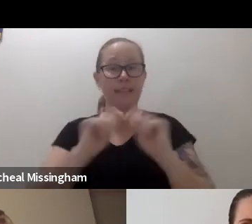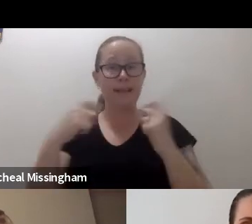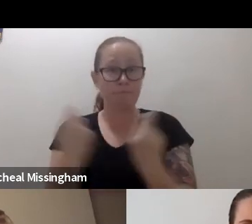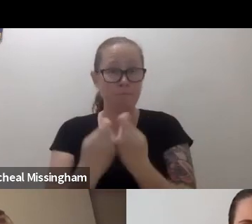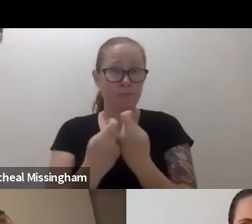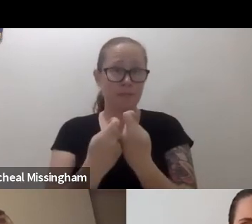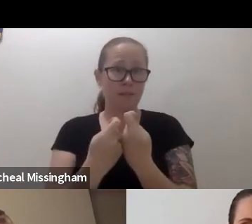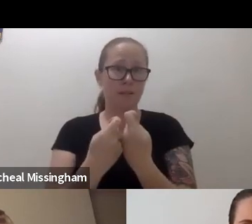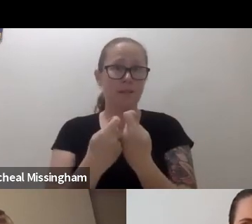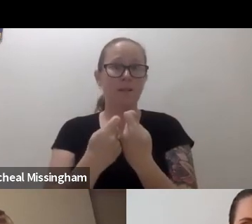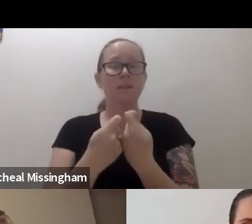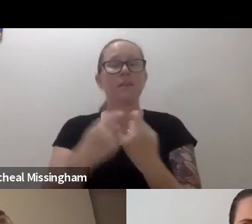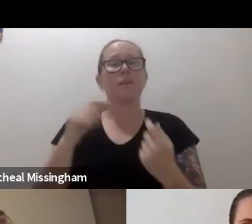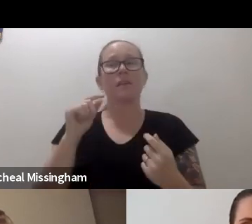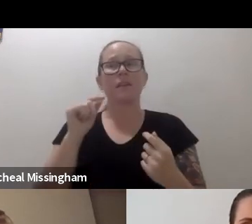technical team.